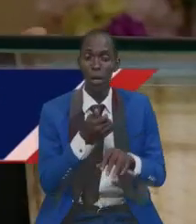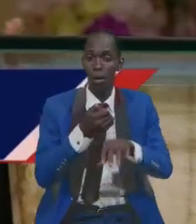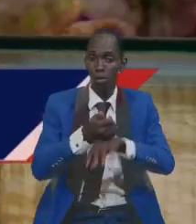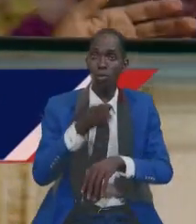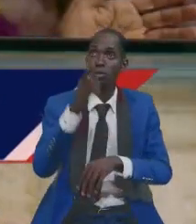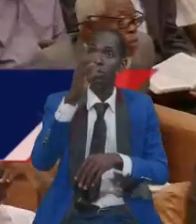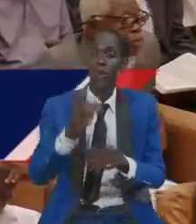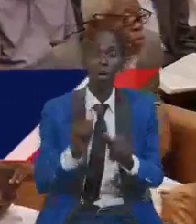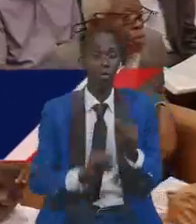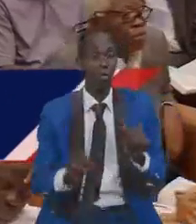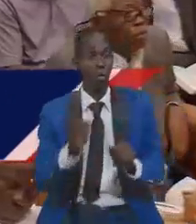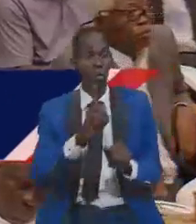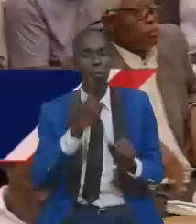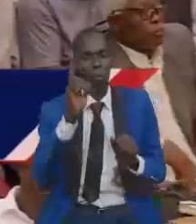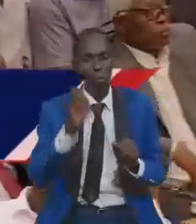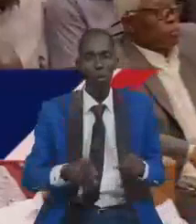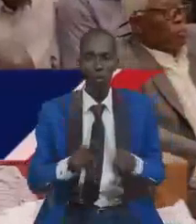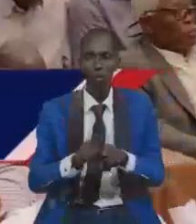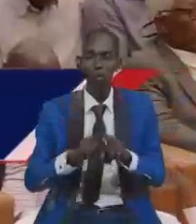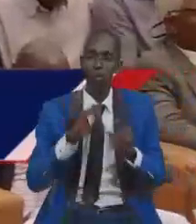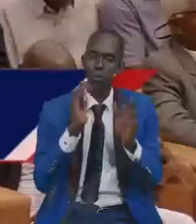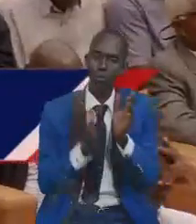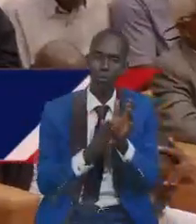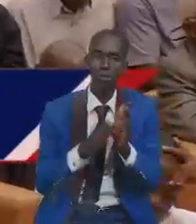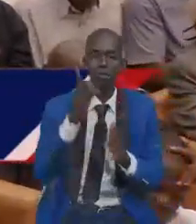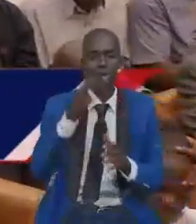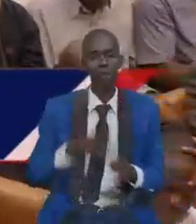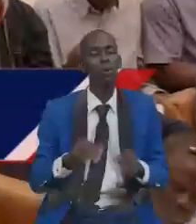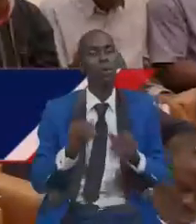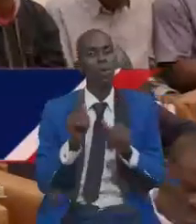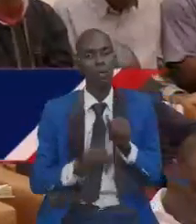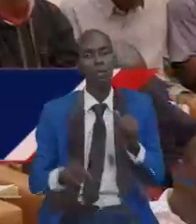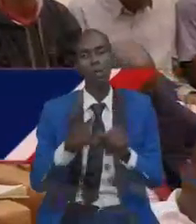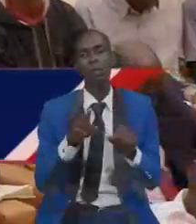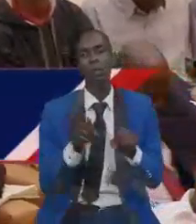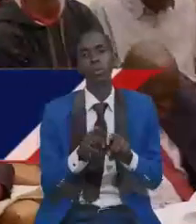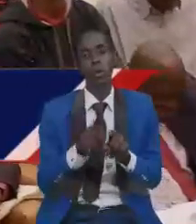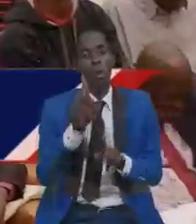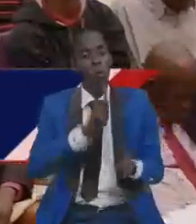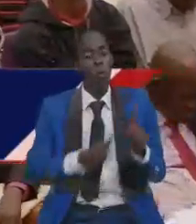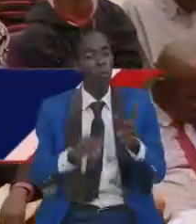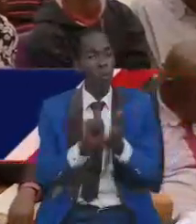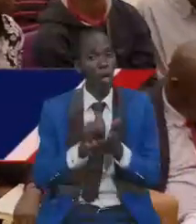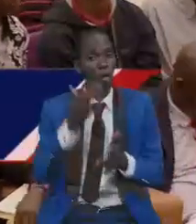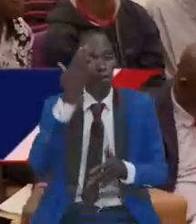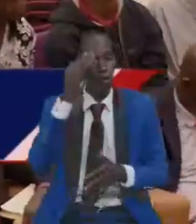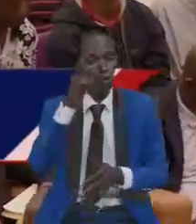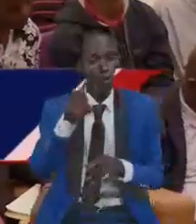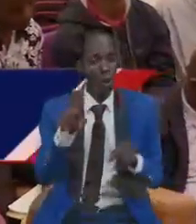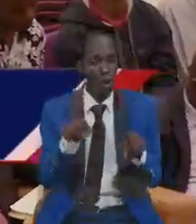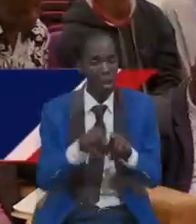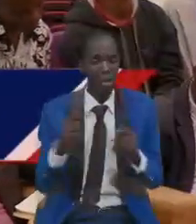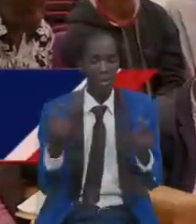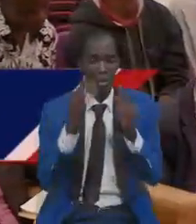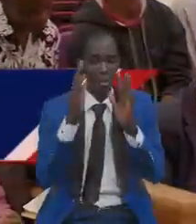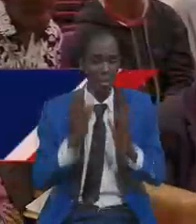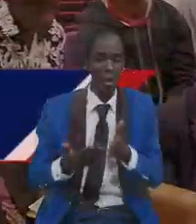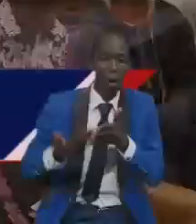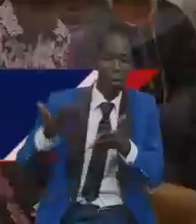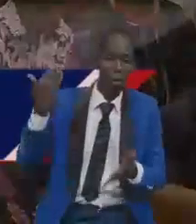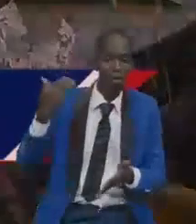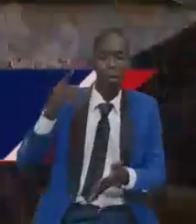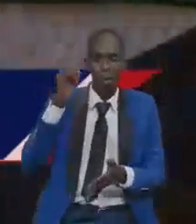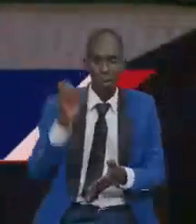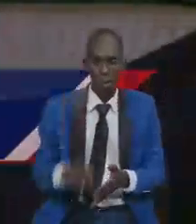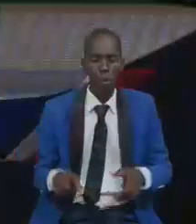knew you as a sinner, they should know you now as a child of God, the people that knew you when you were